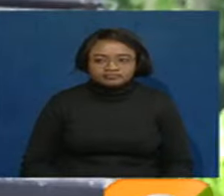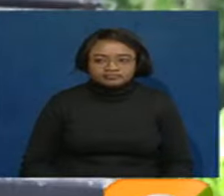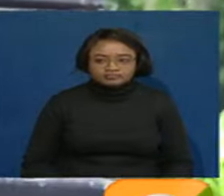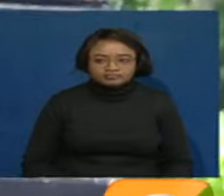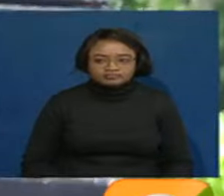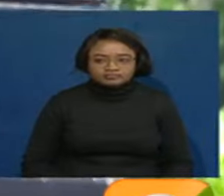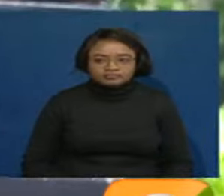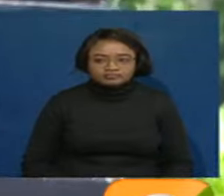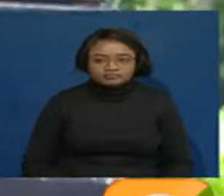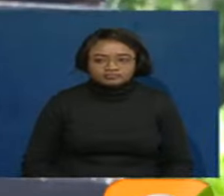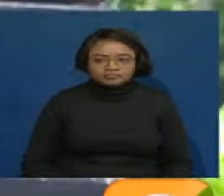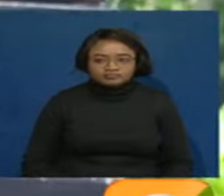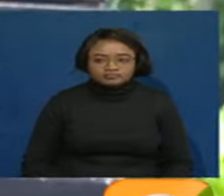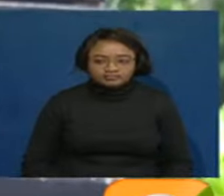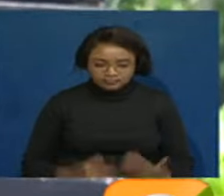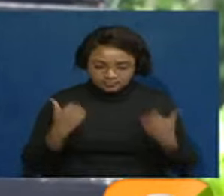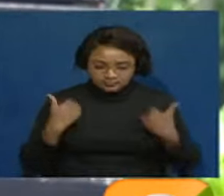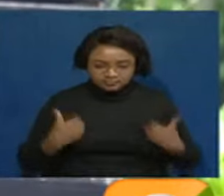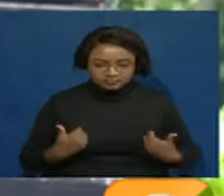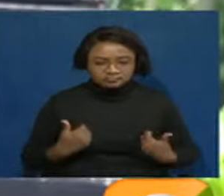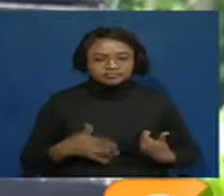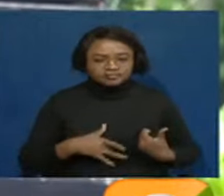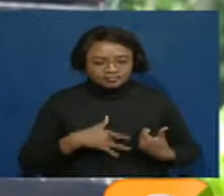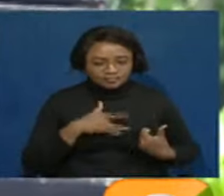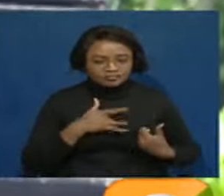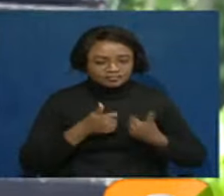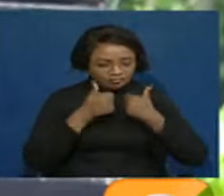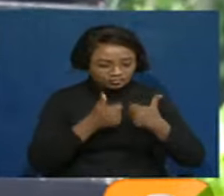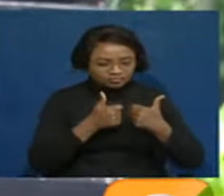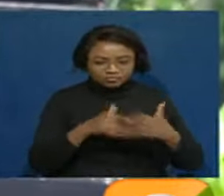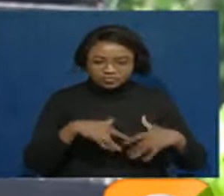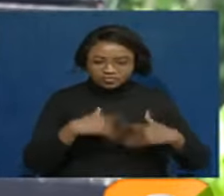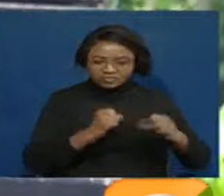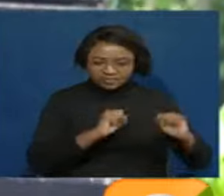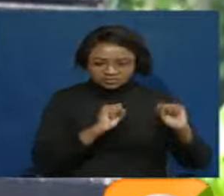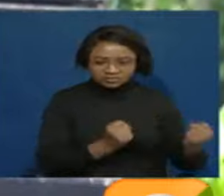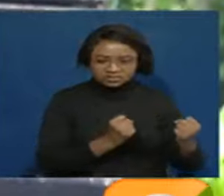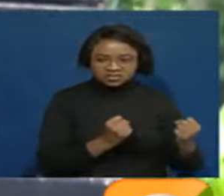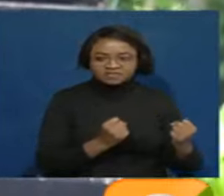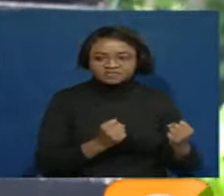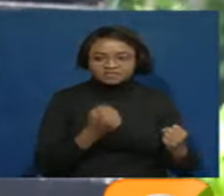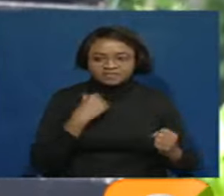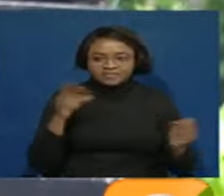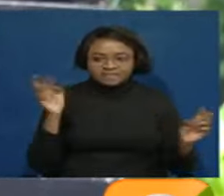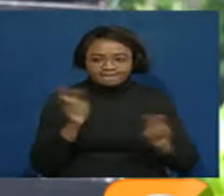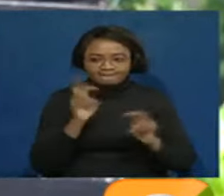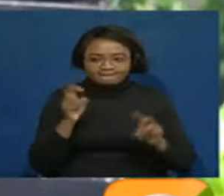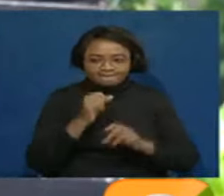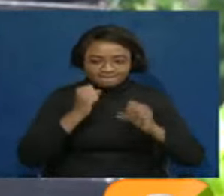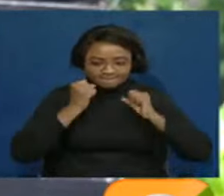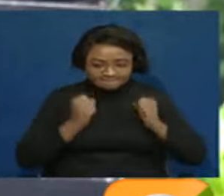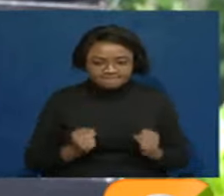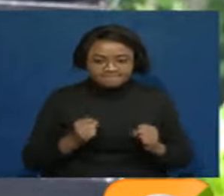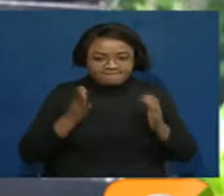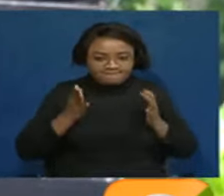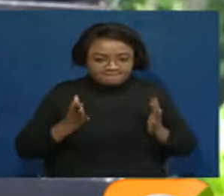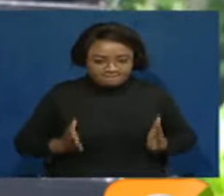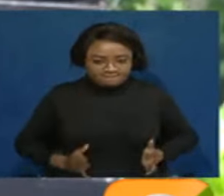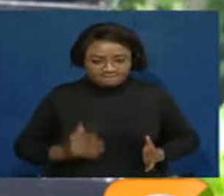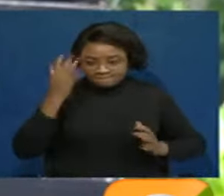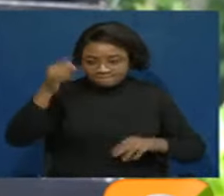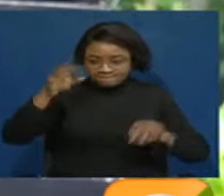I am at home, and I was looking for a very strong personality, because matters